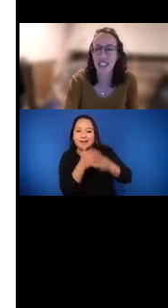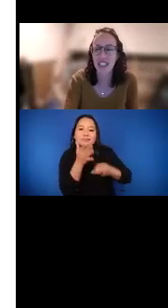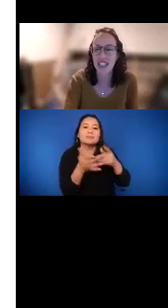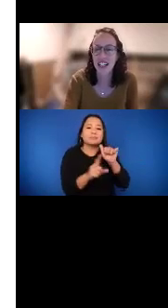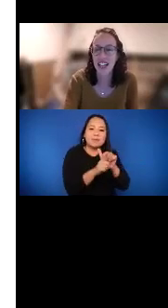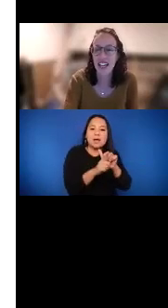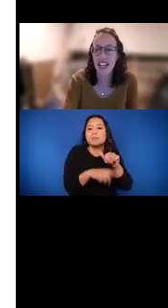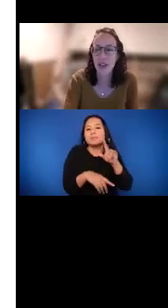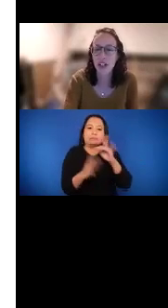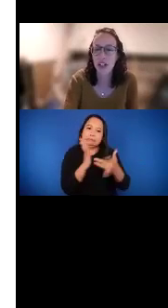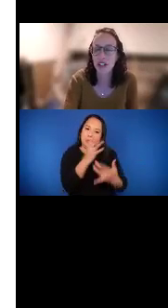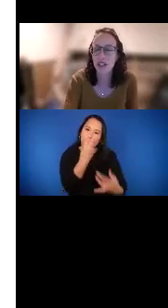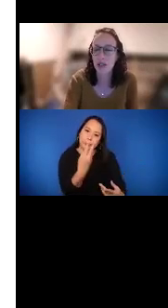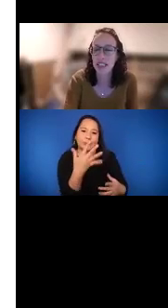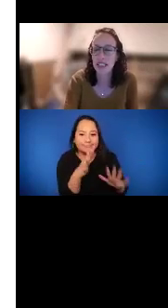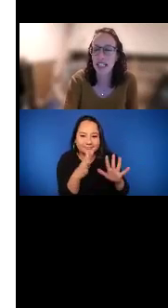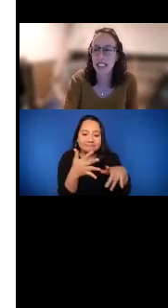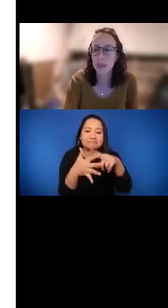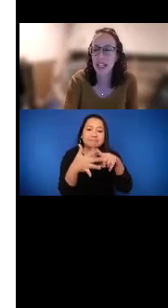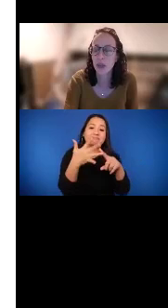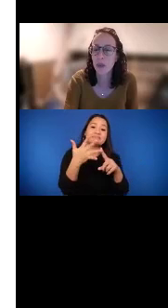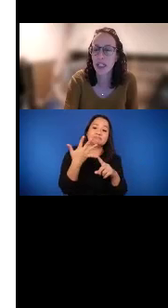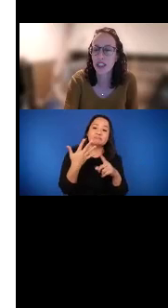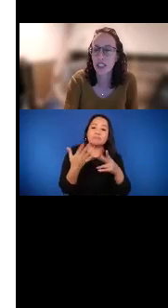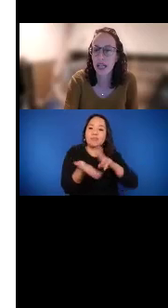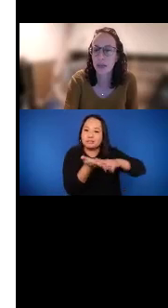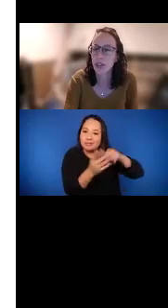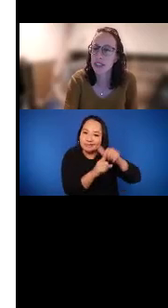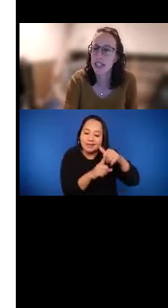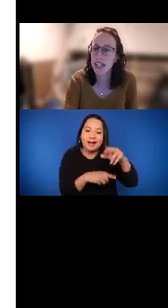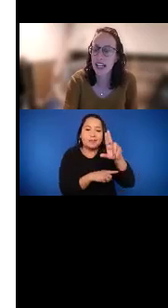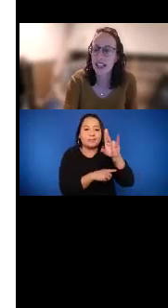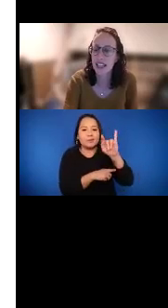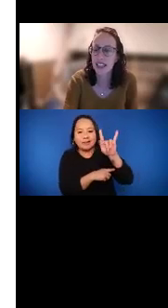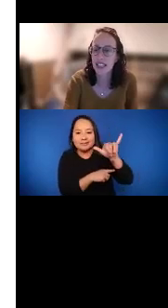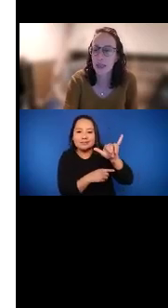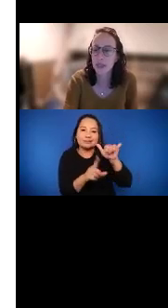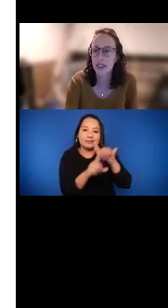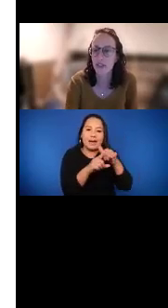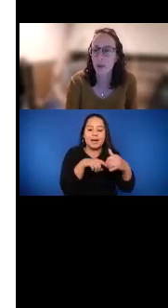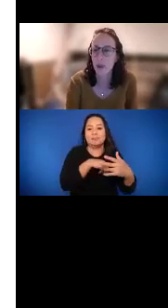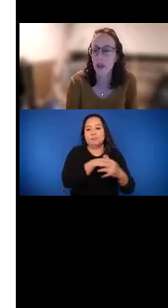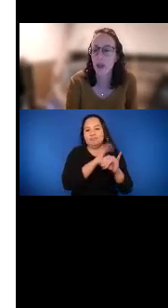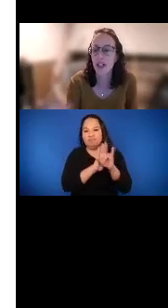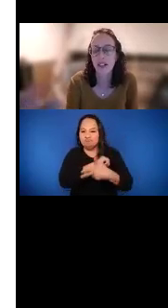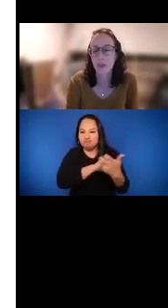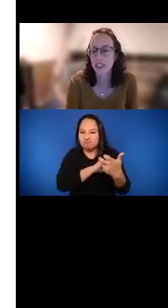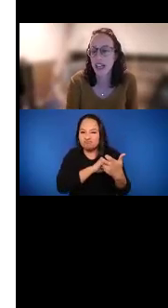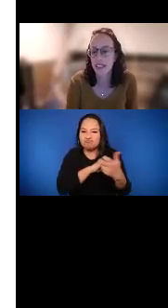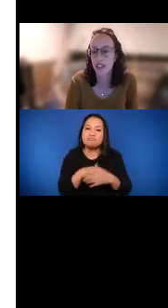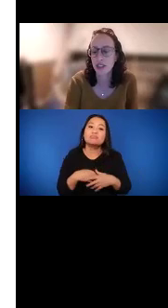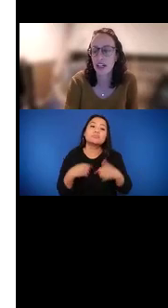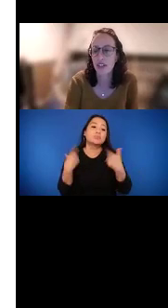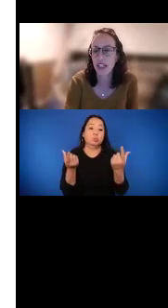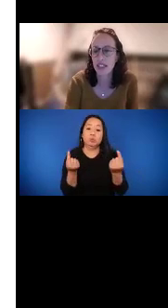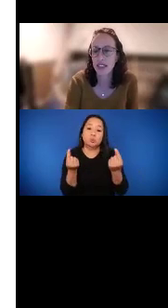theft. What I'll do is explain what each scam looks like and then tips for